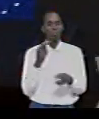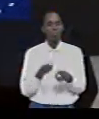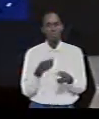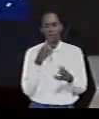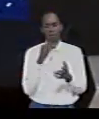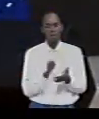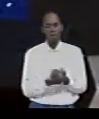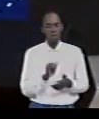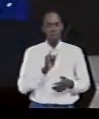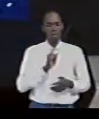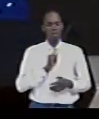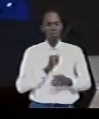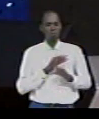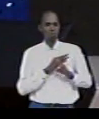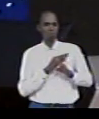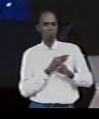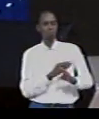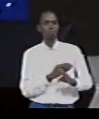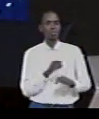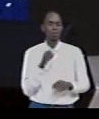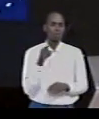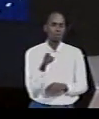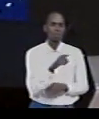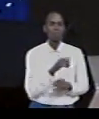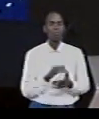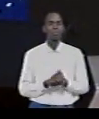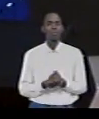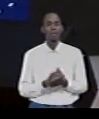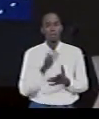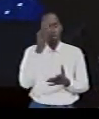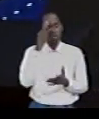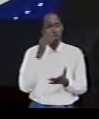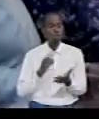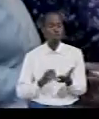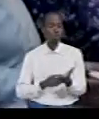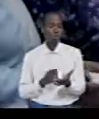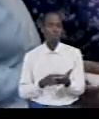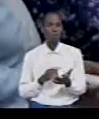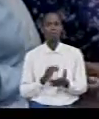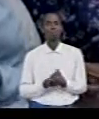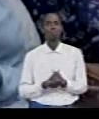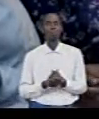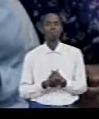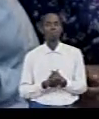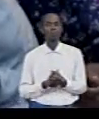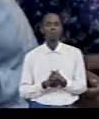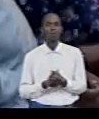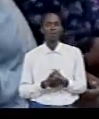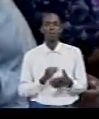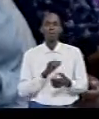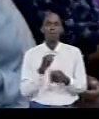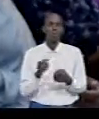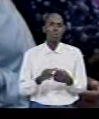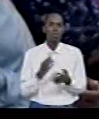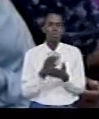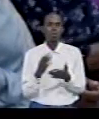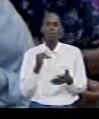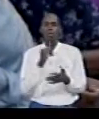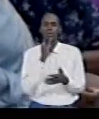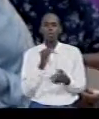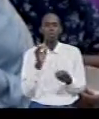him to the face. You know, sometimes if somebody is older than you